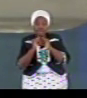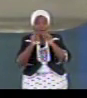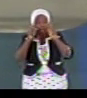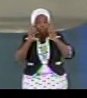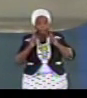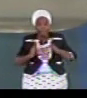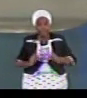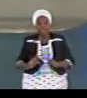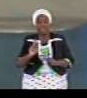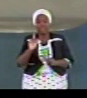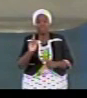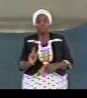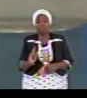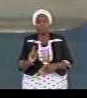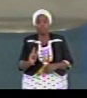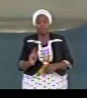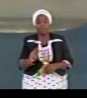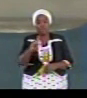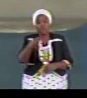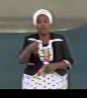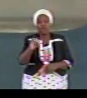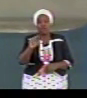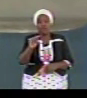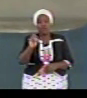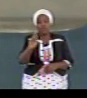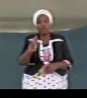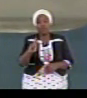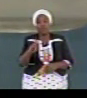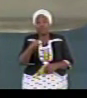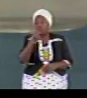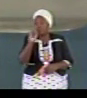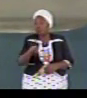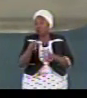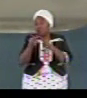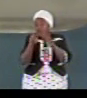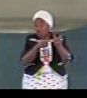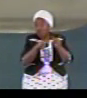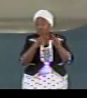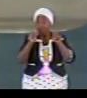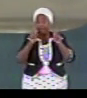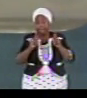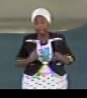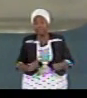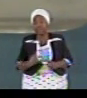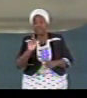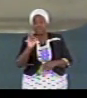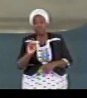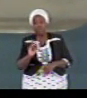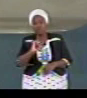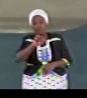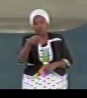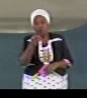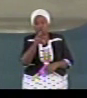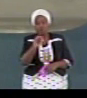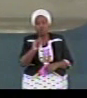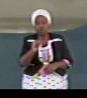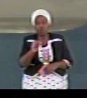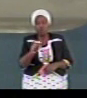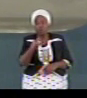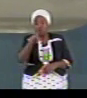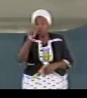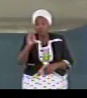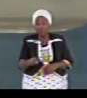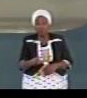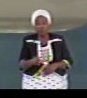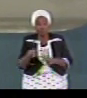personally. Peter, you must watch personally. John, you must